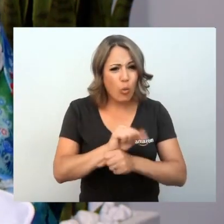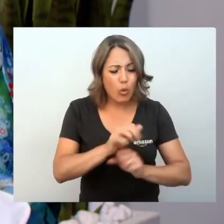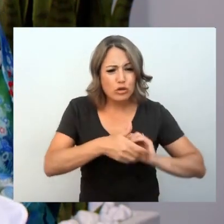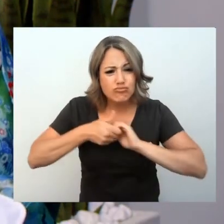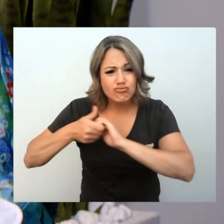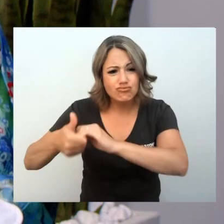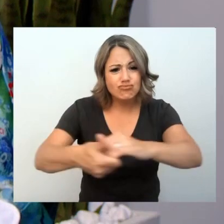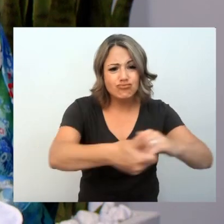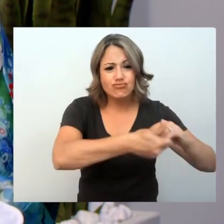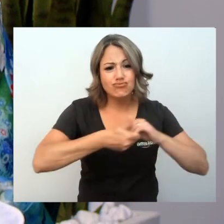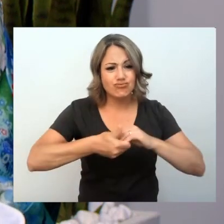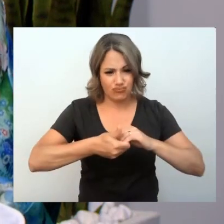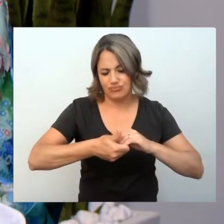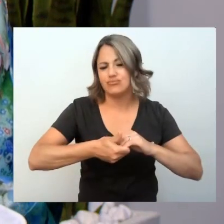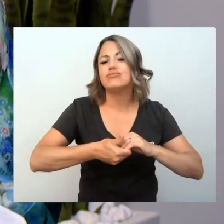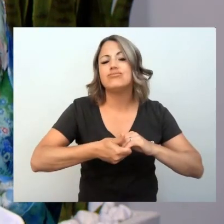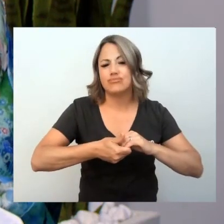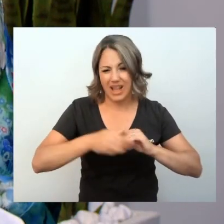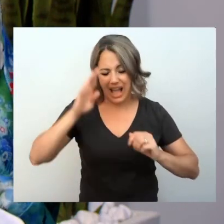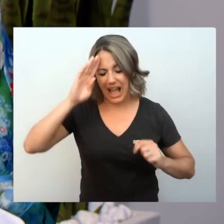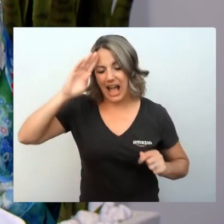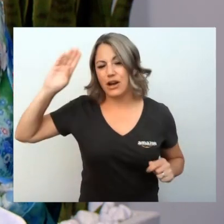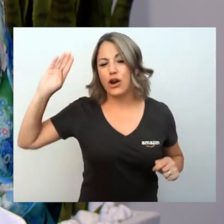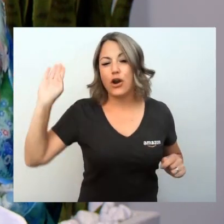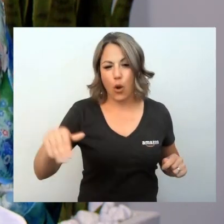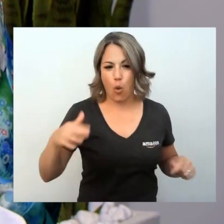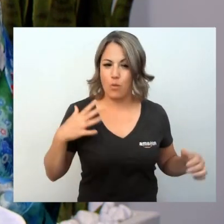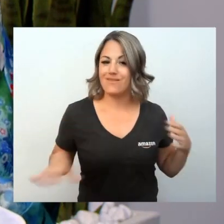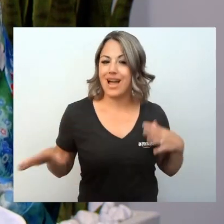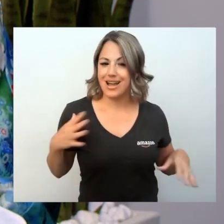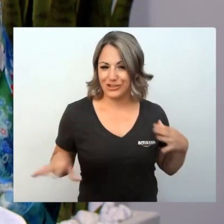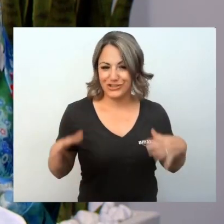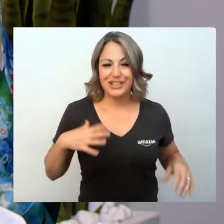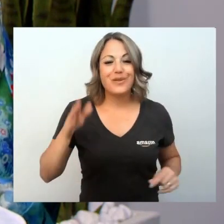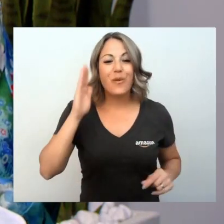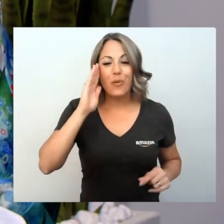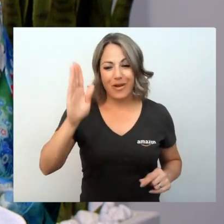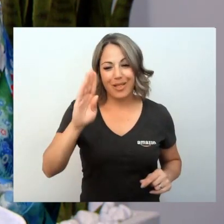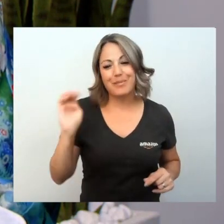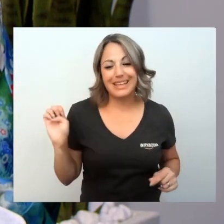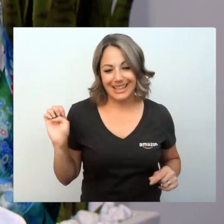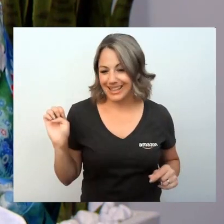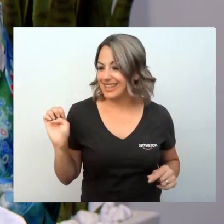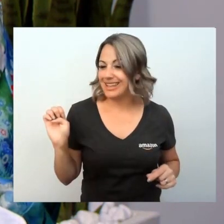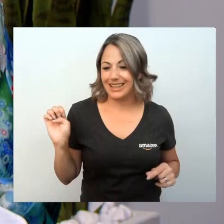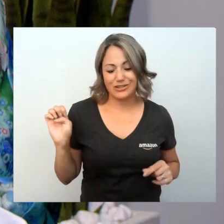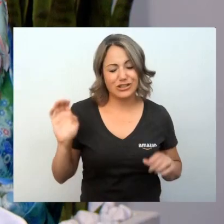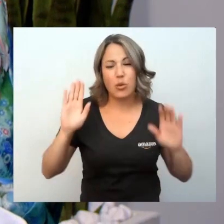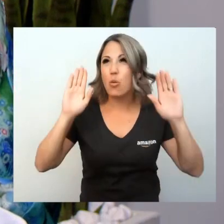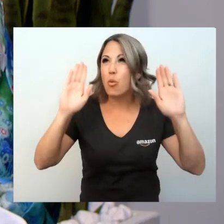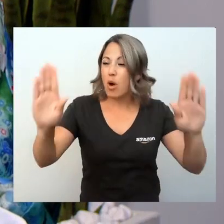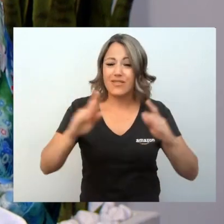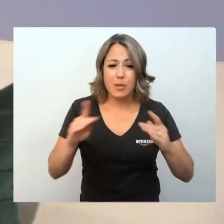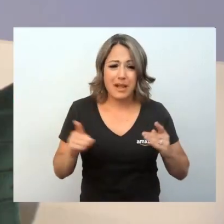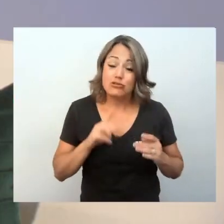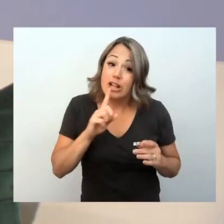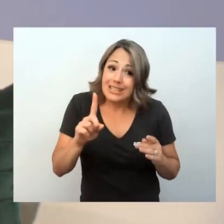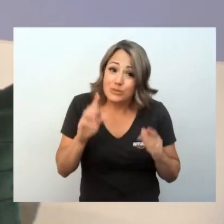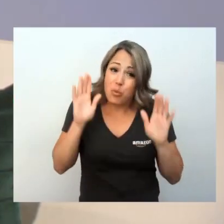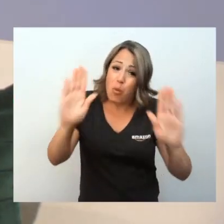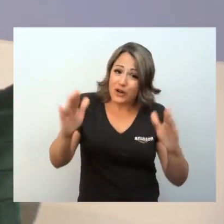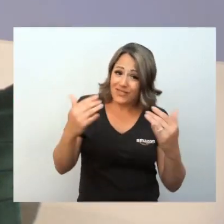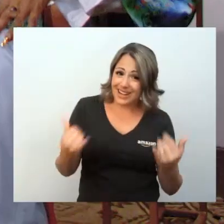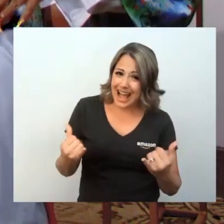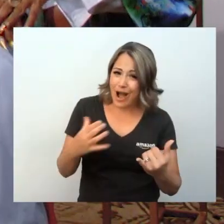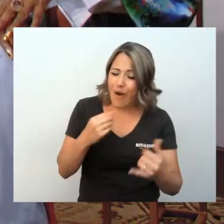a group, I know that fashion will be a wonderful place. I mean, it's wonderful now. Right. And it's